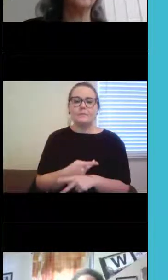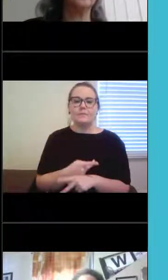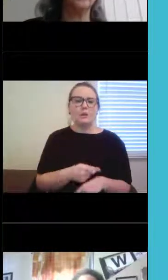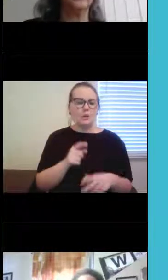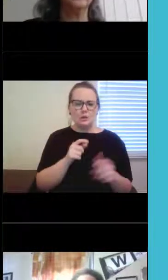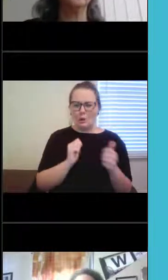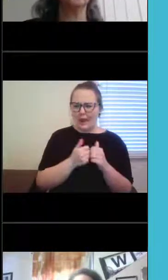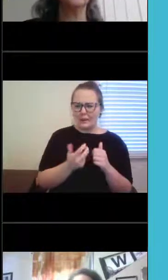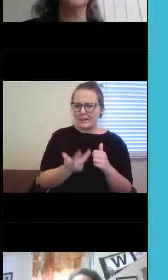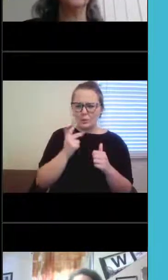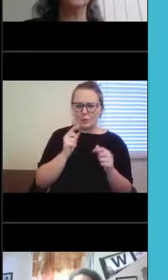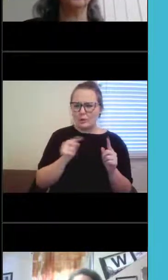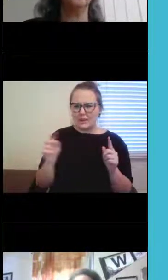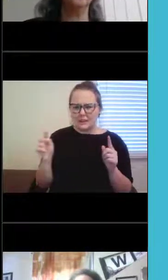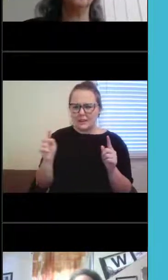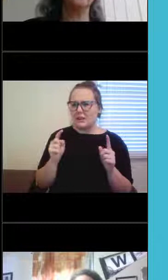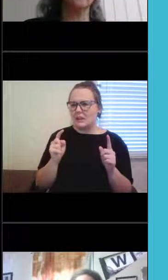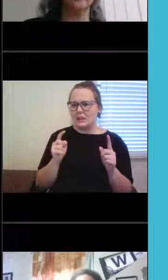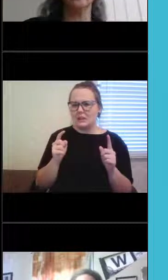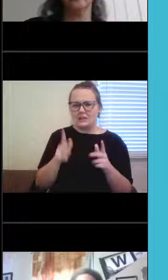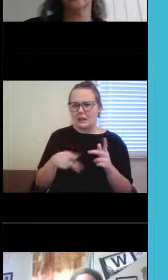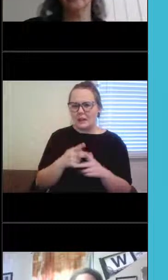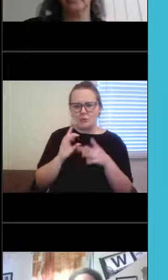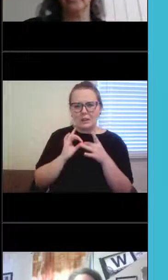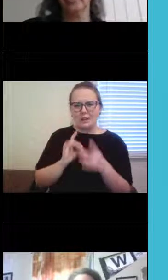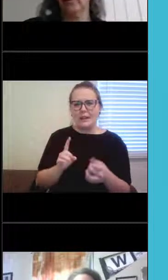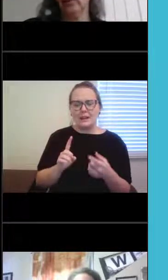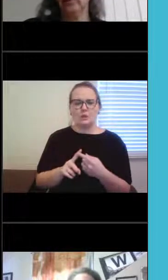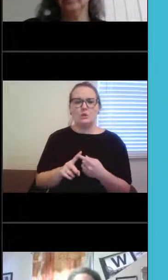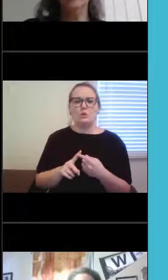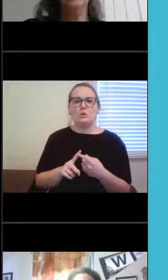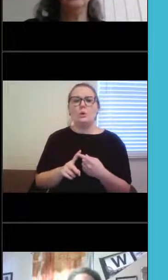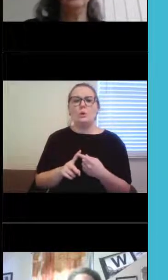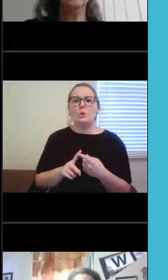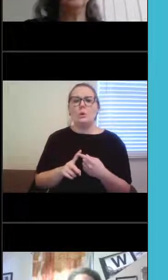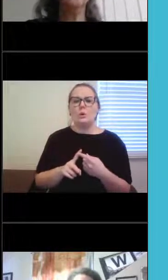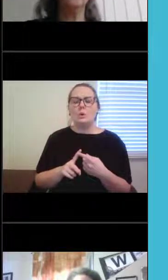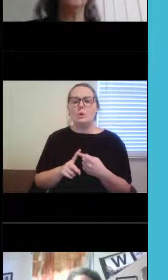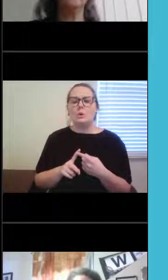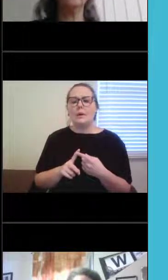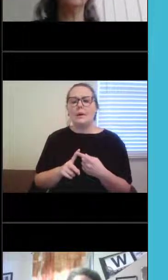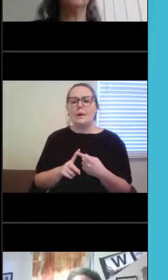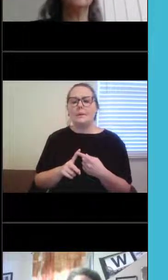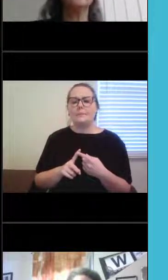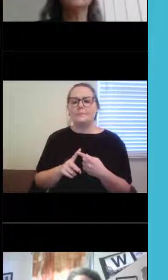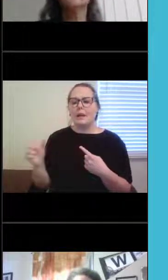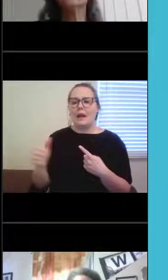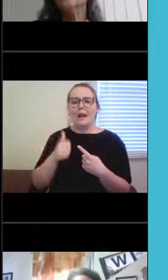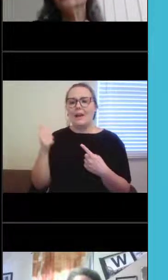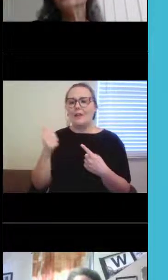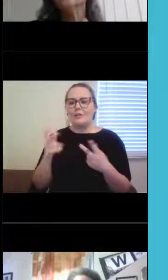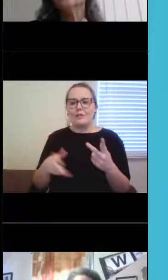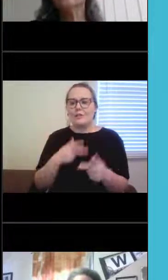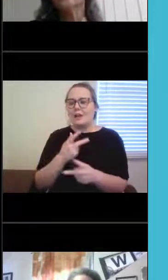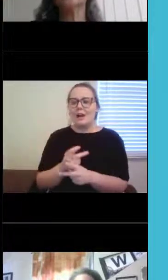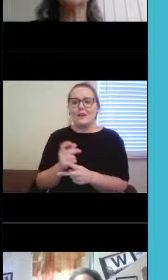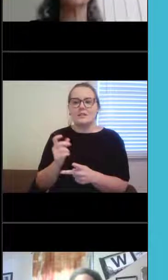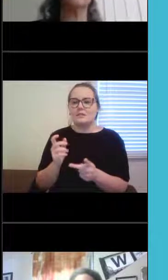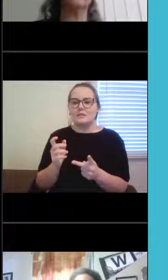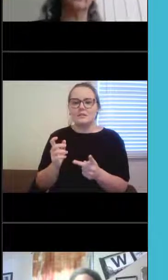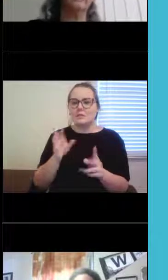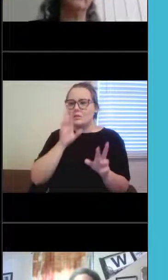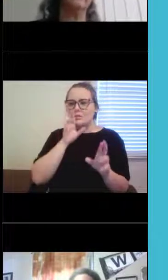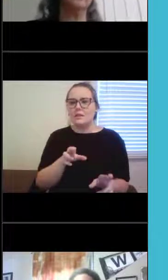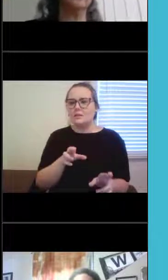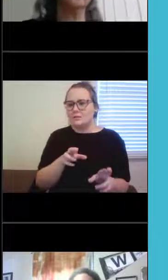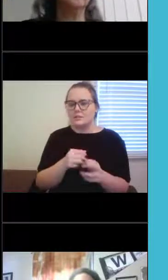three types of reactions relate to, that survivors got from others they told, to other kinds of responses